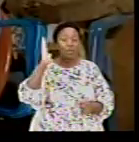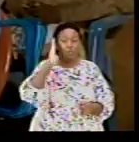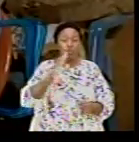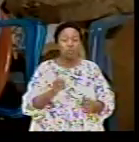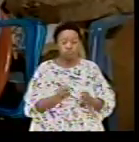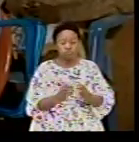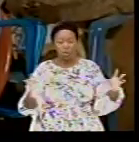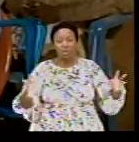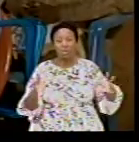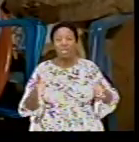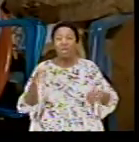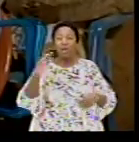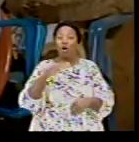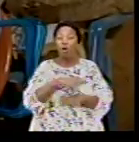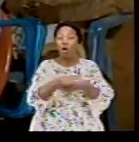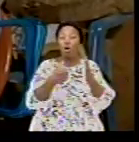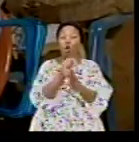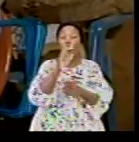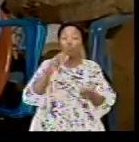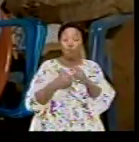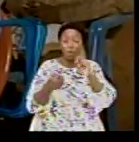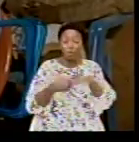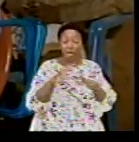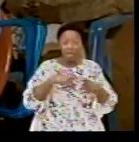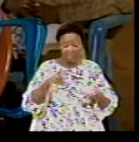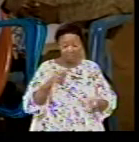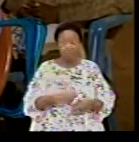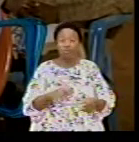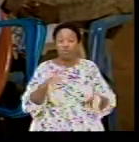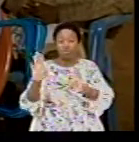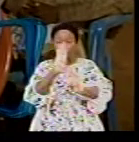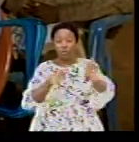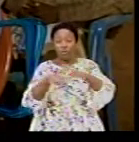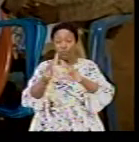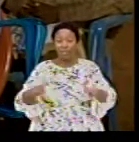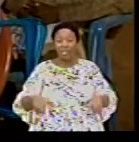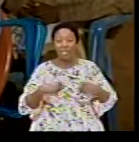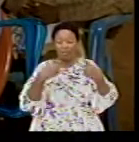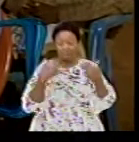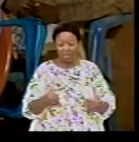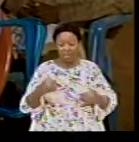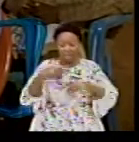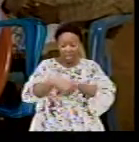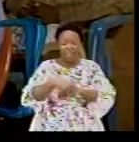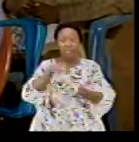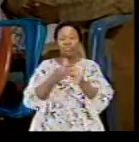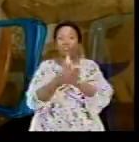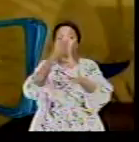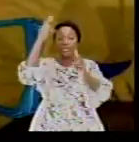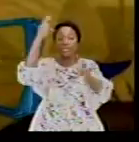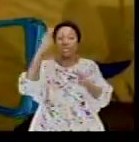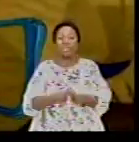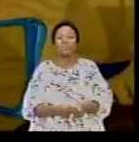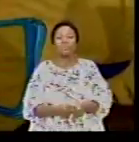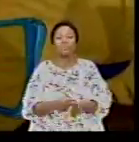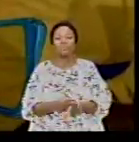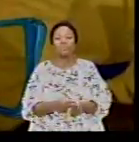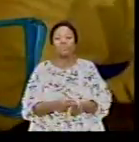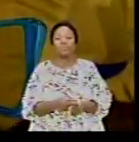explode all the problems and challenges of your life tonight in Jesus'